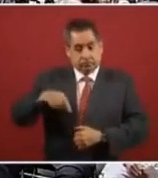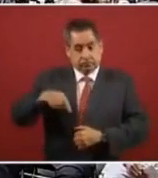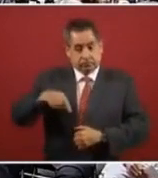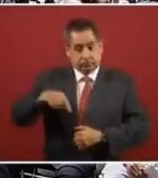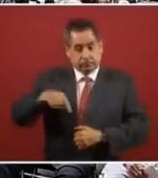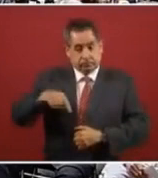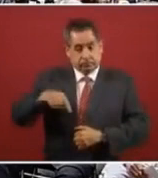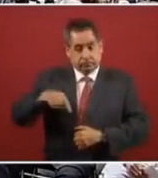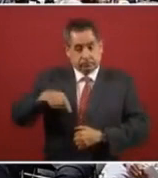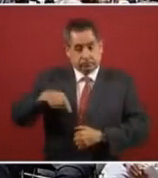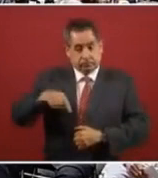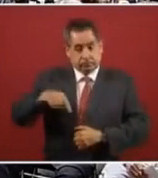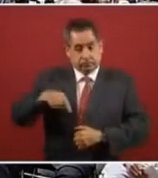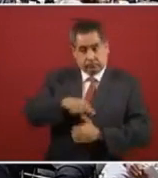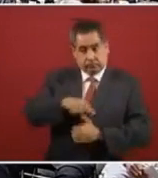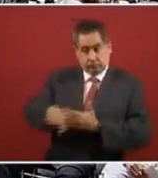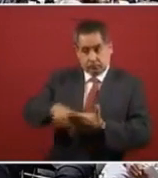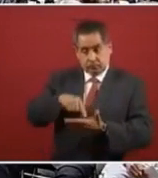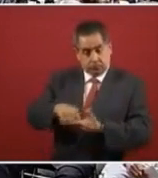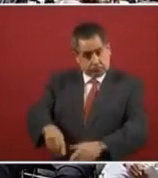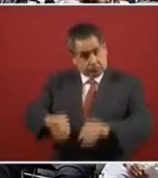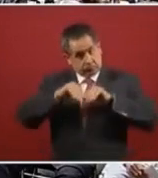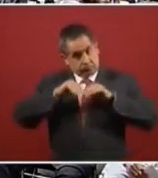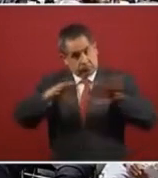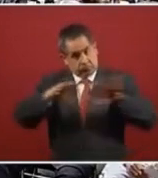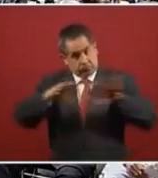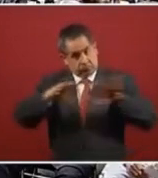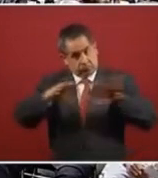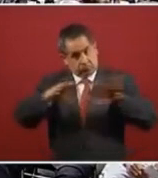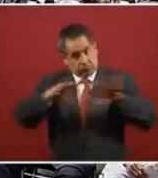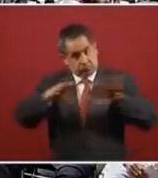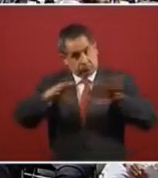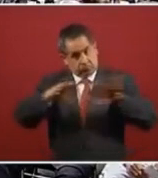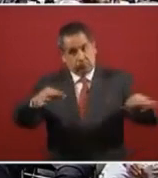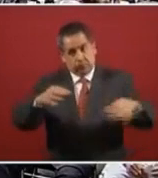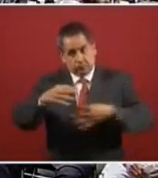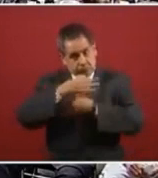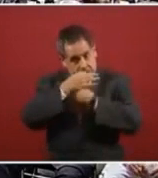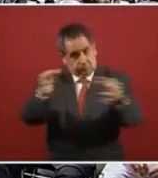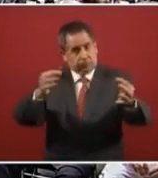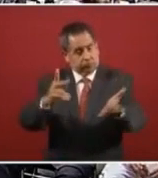we express here again